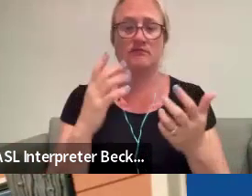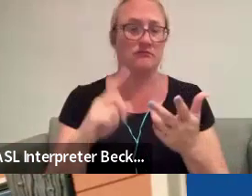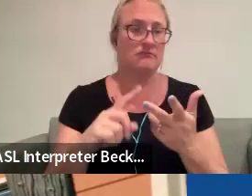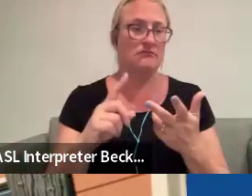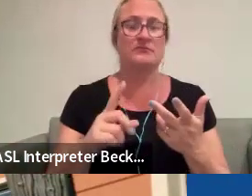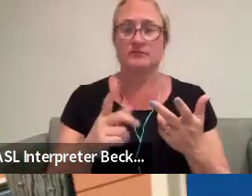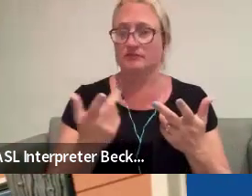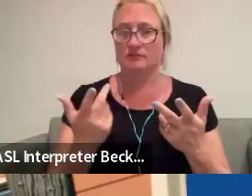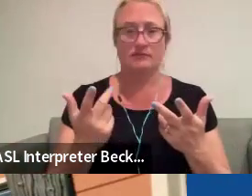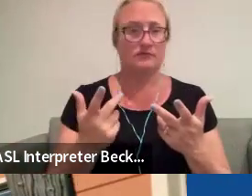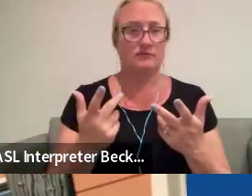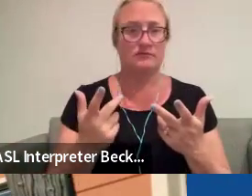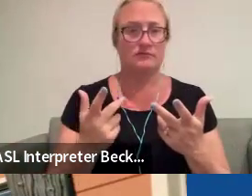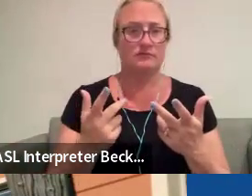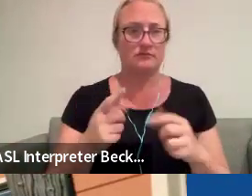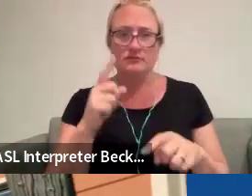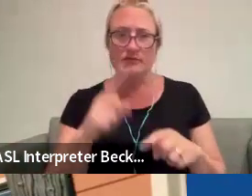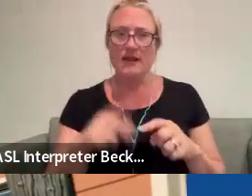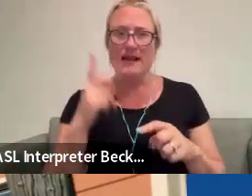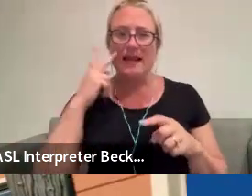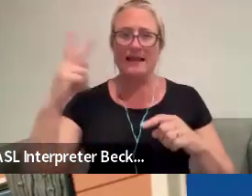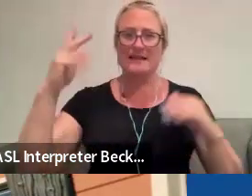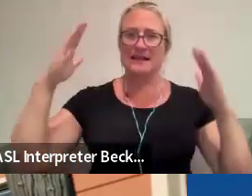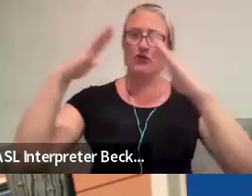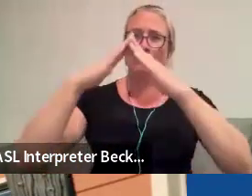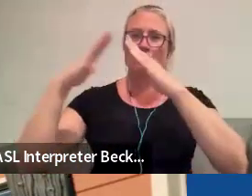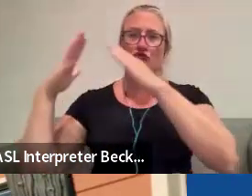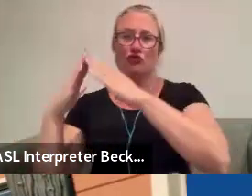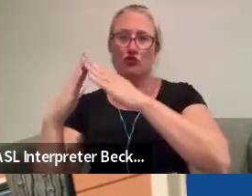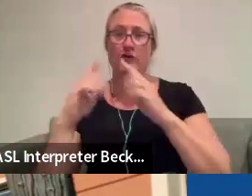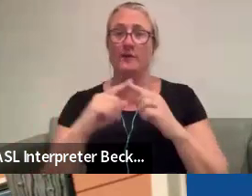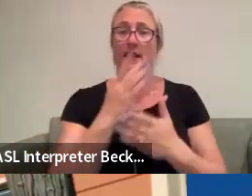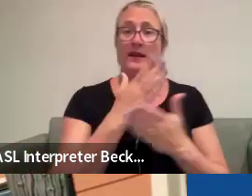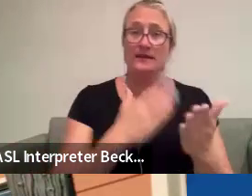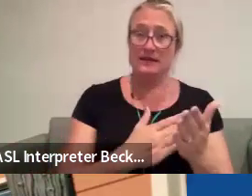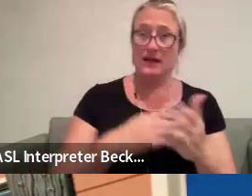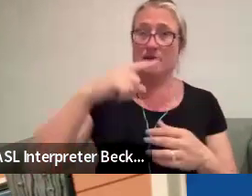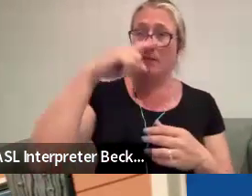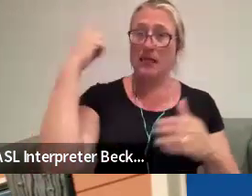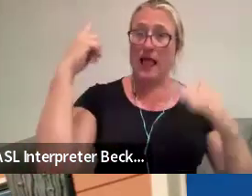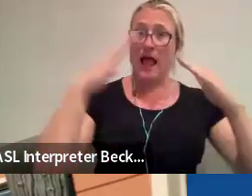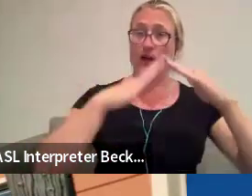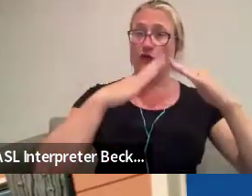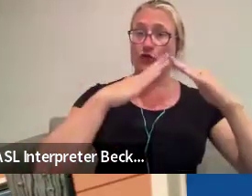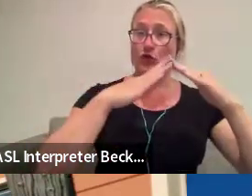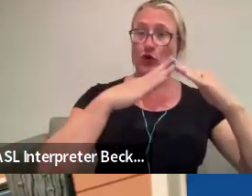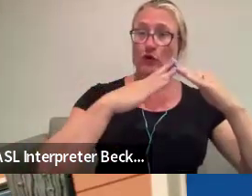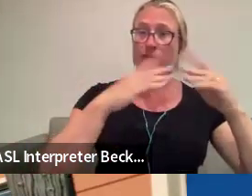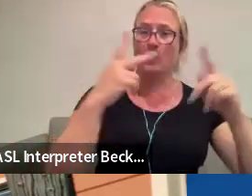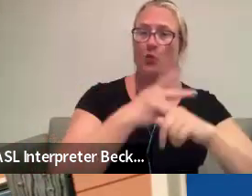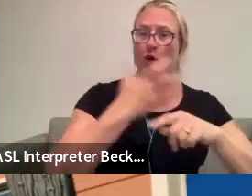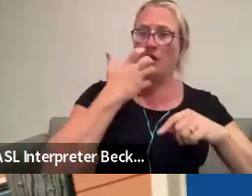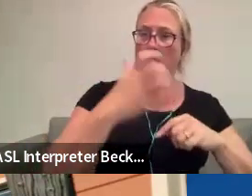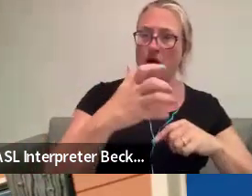lack of trees. We can't really tell what the roofs are like here, but they might be with the black roofs on the top one, which makes